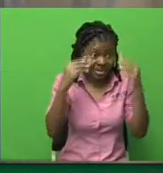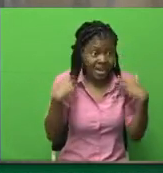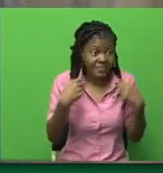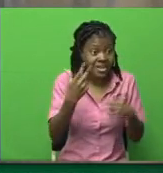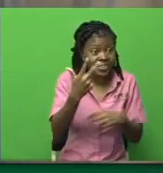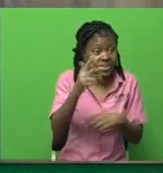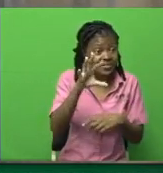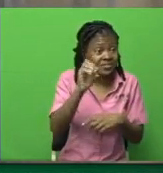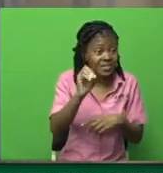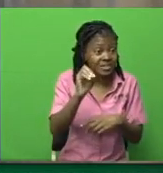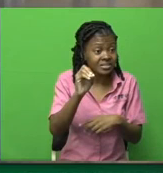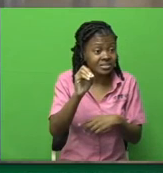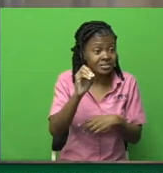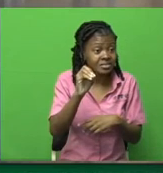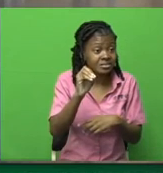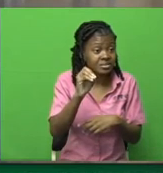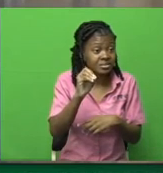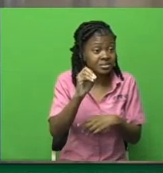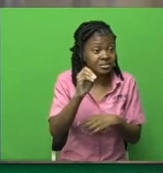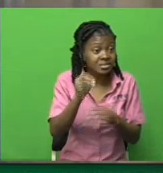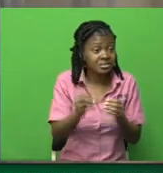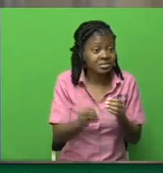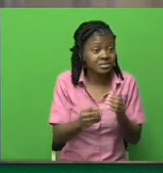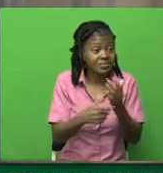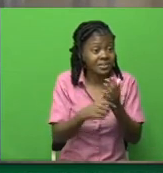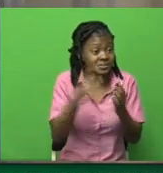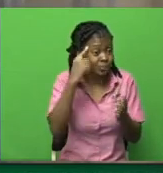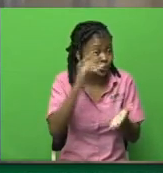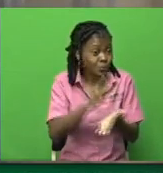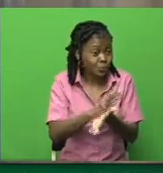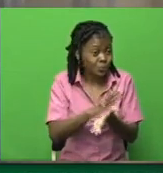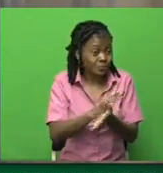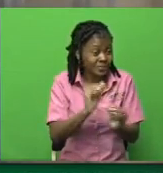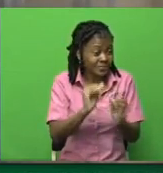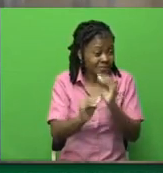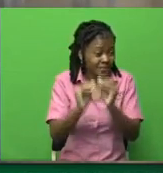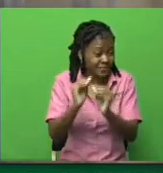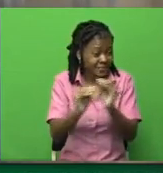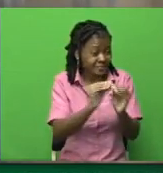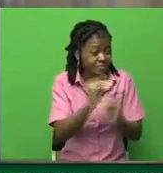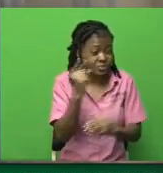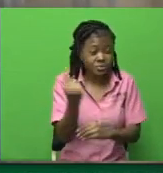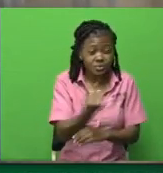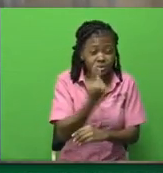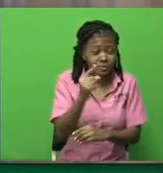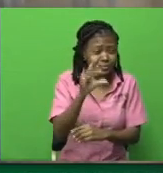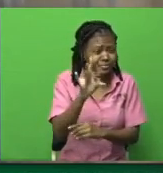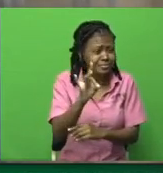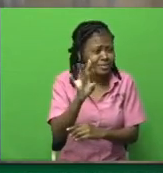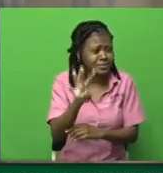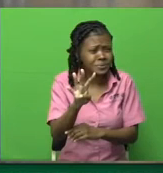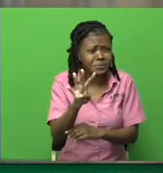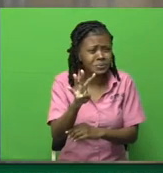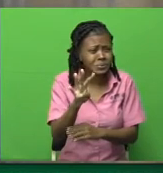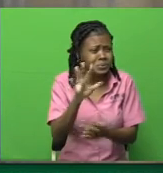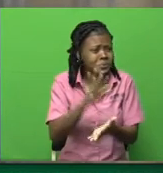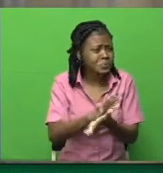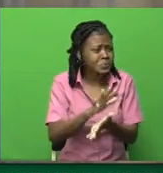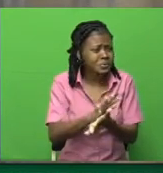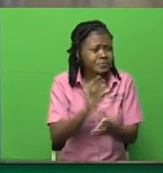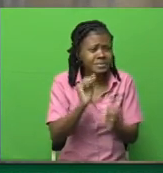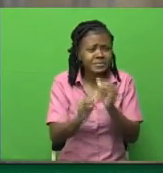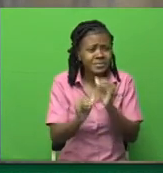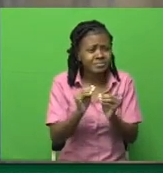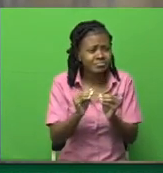a mark for school repairs however however only 84 have been executed by the start of the school